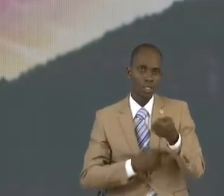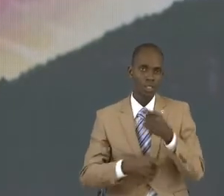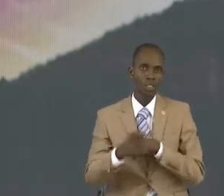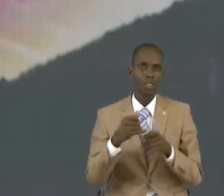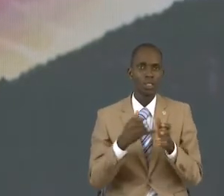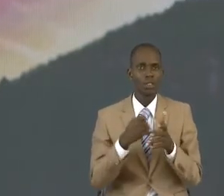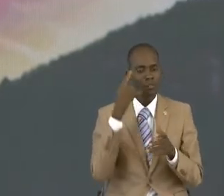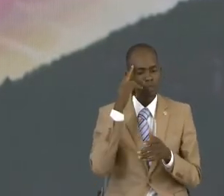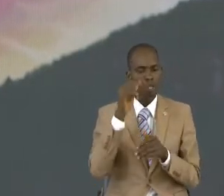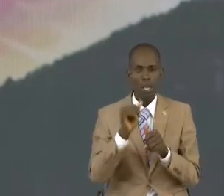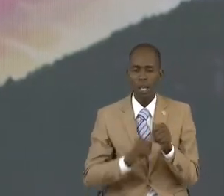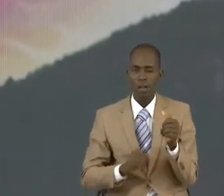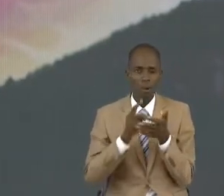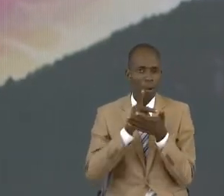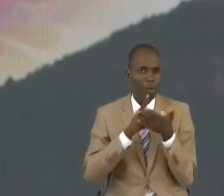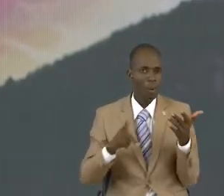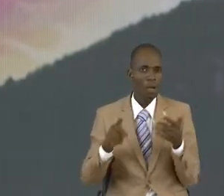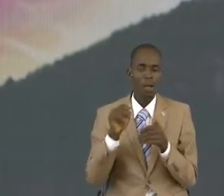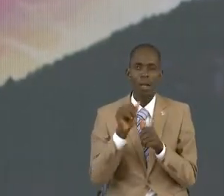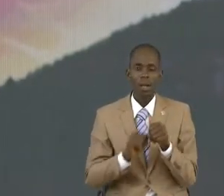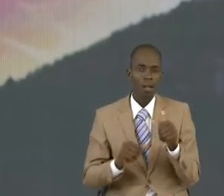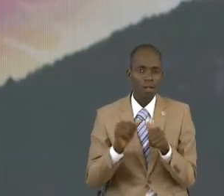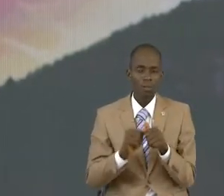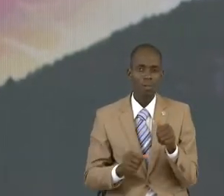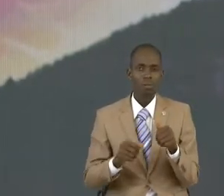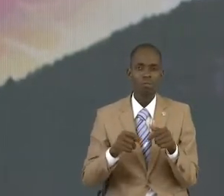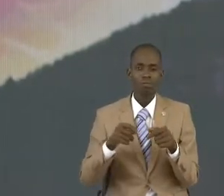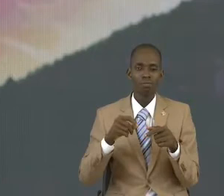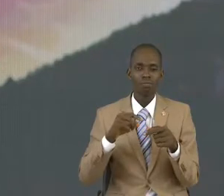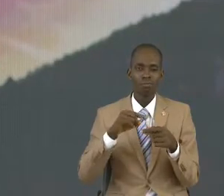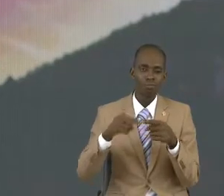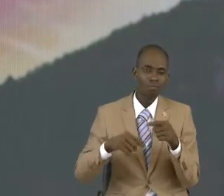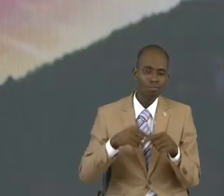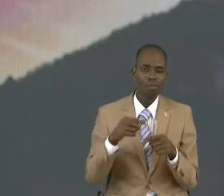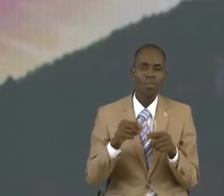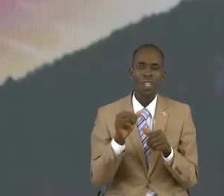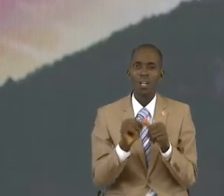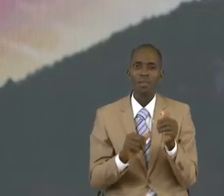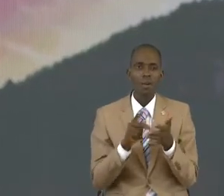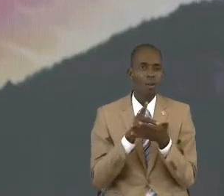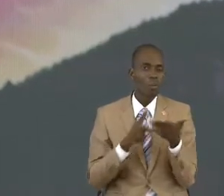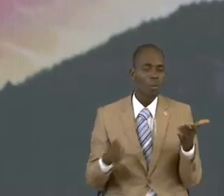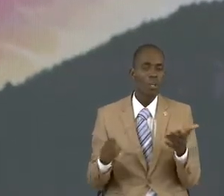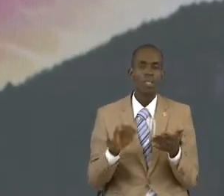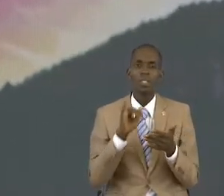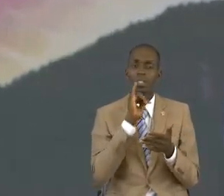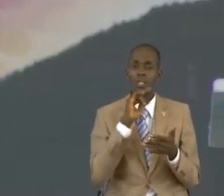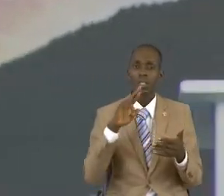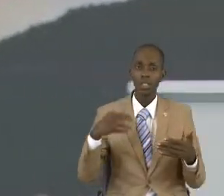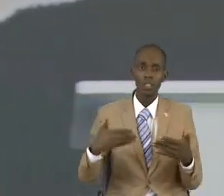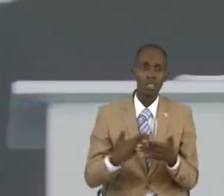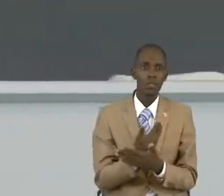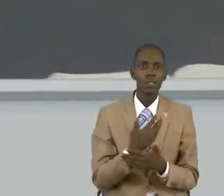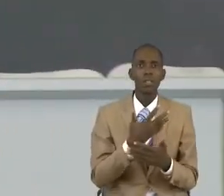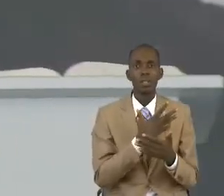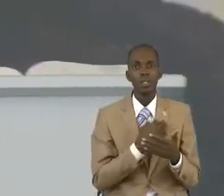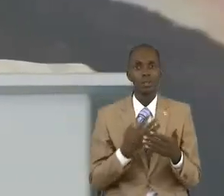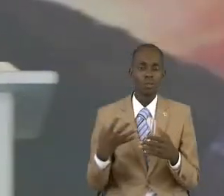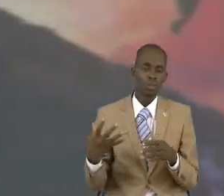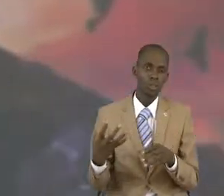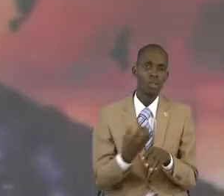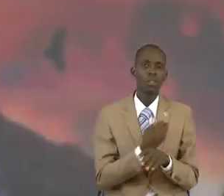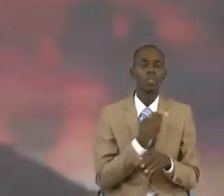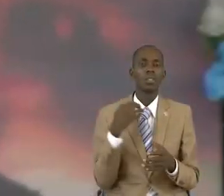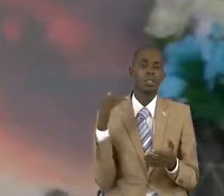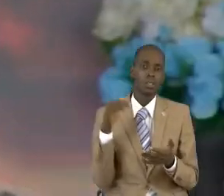part, every knot, and every part they renew. And then you take it back again.